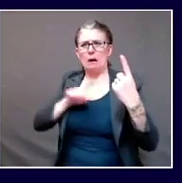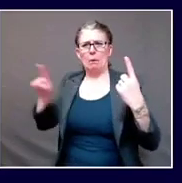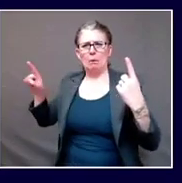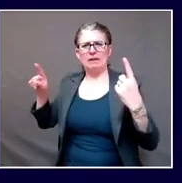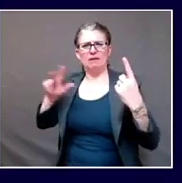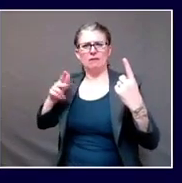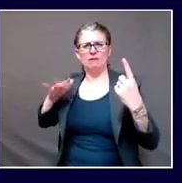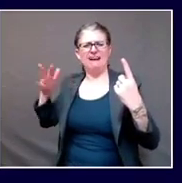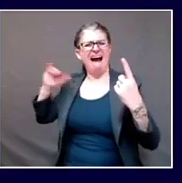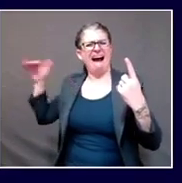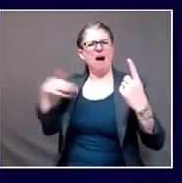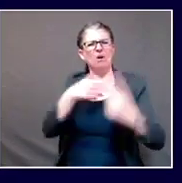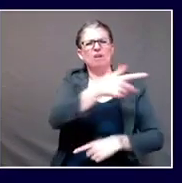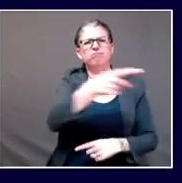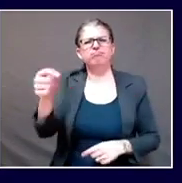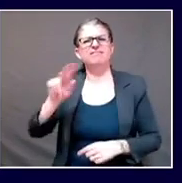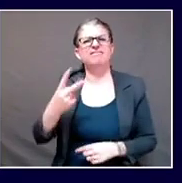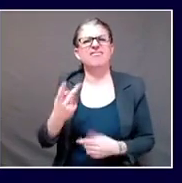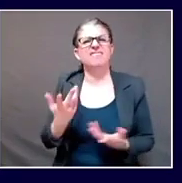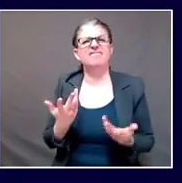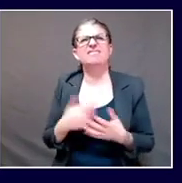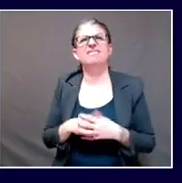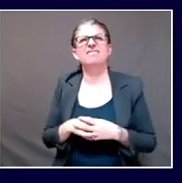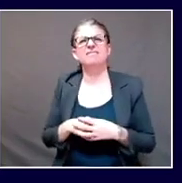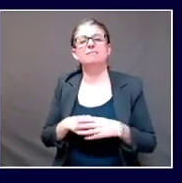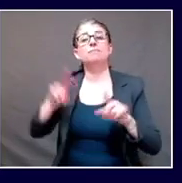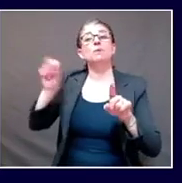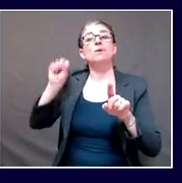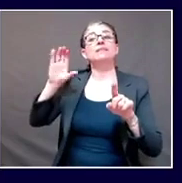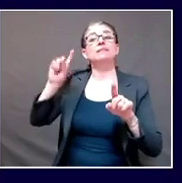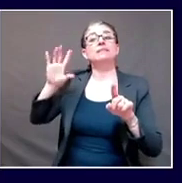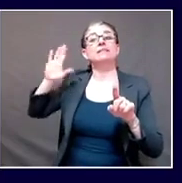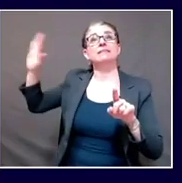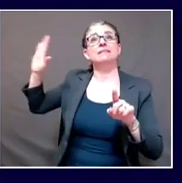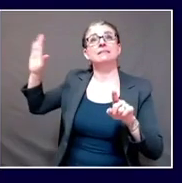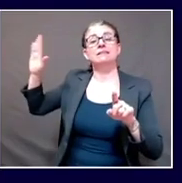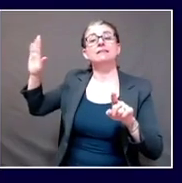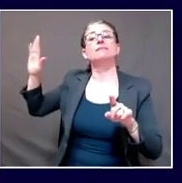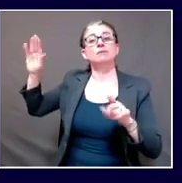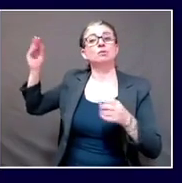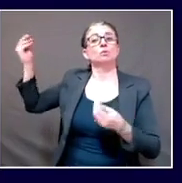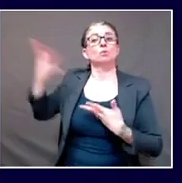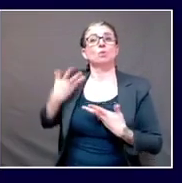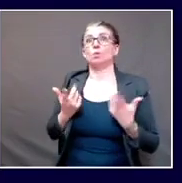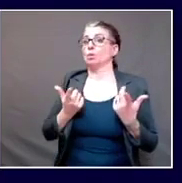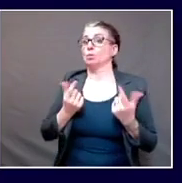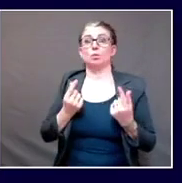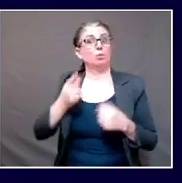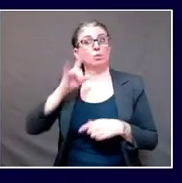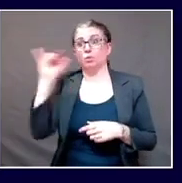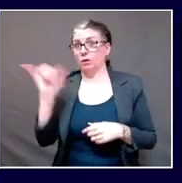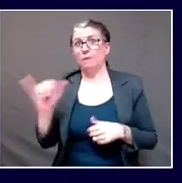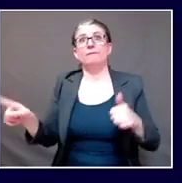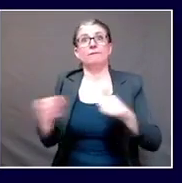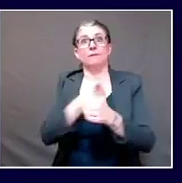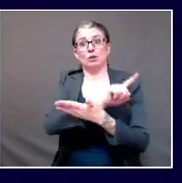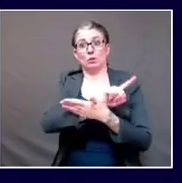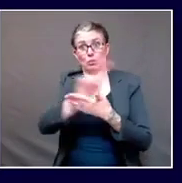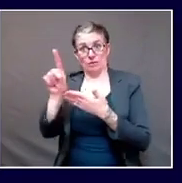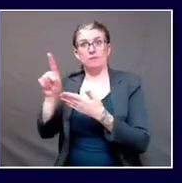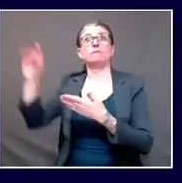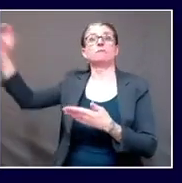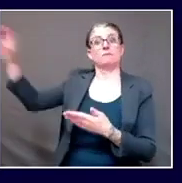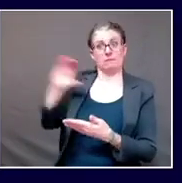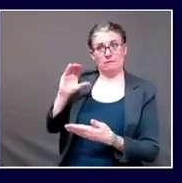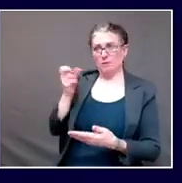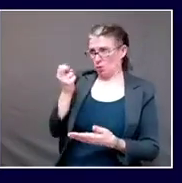,850 for week two, that those represent the first doses that would be needed as part of the